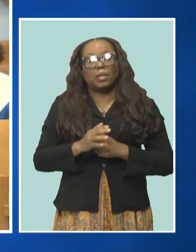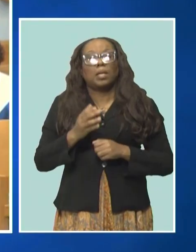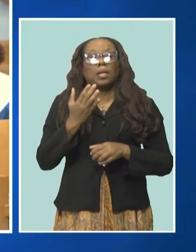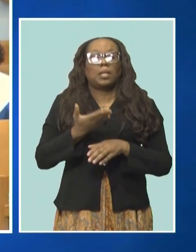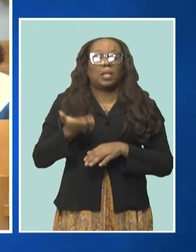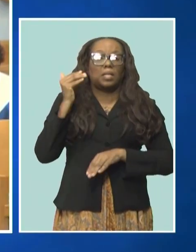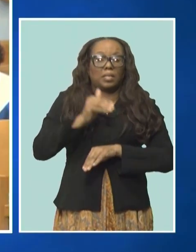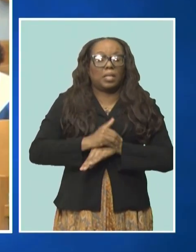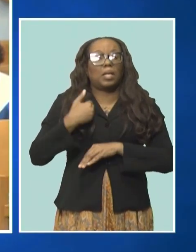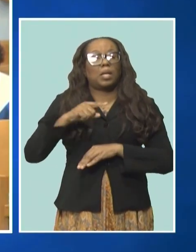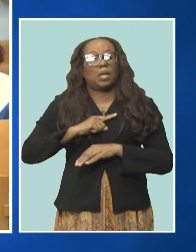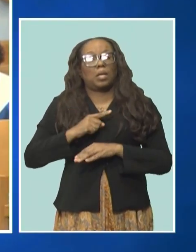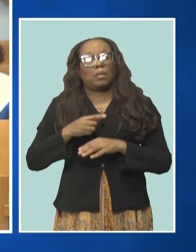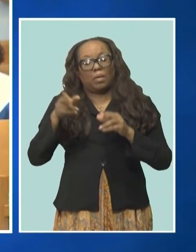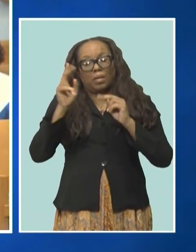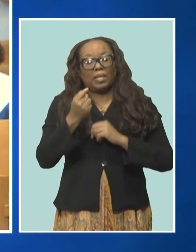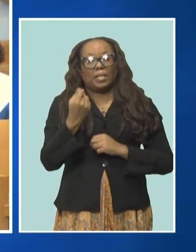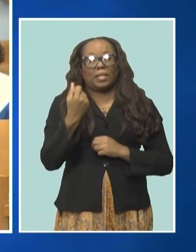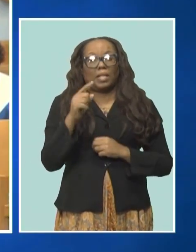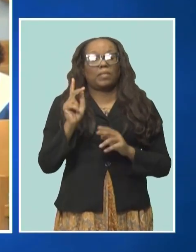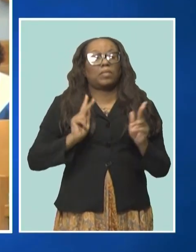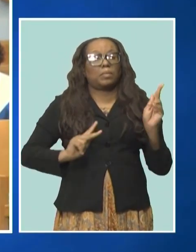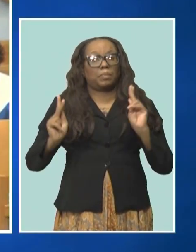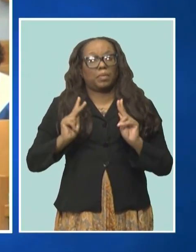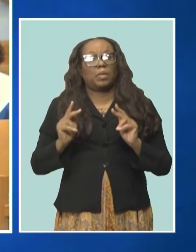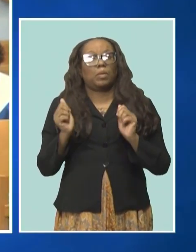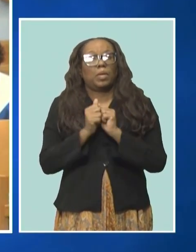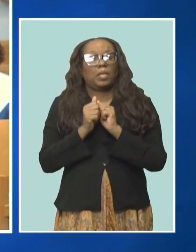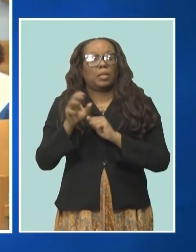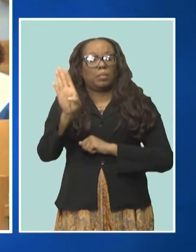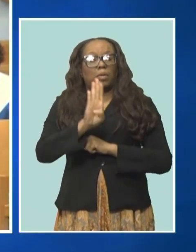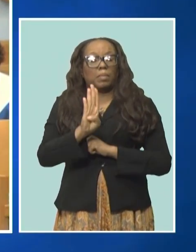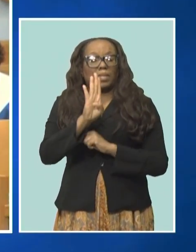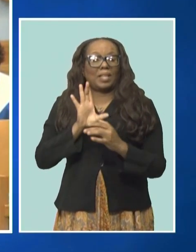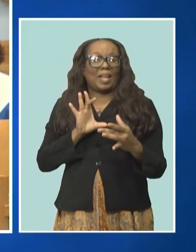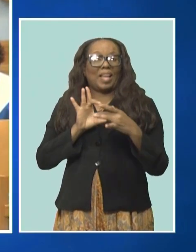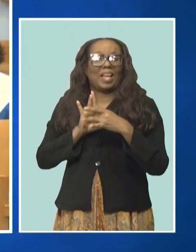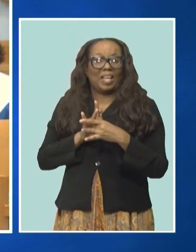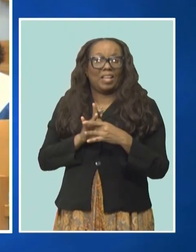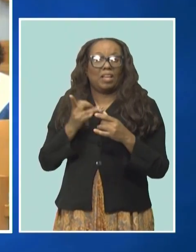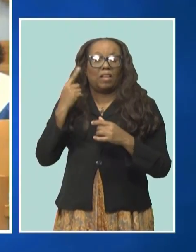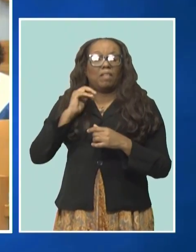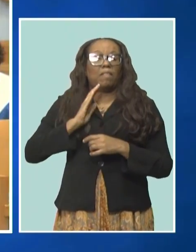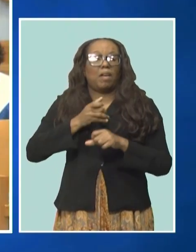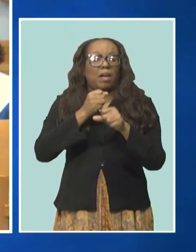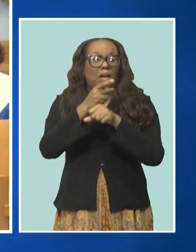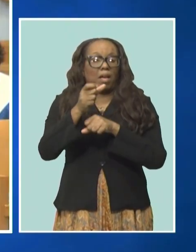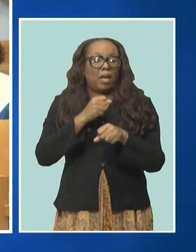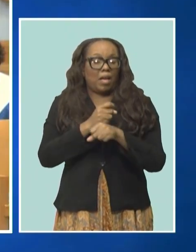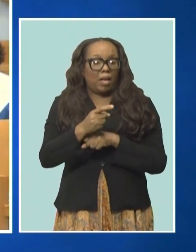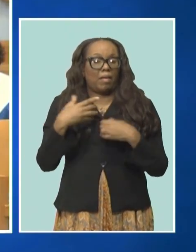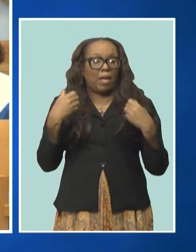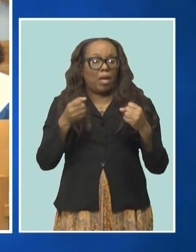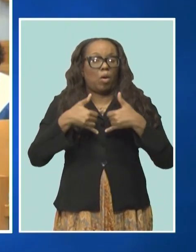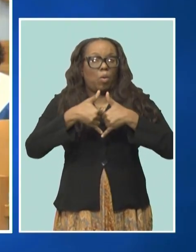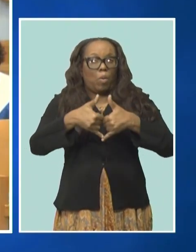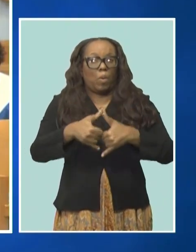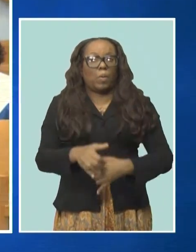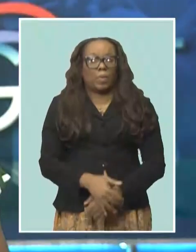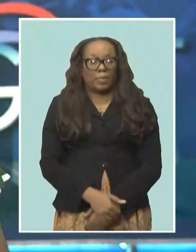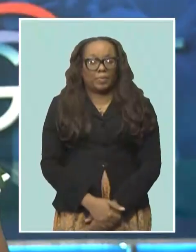honored 11 heroes of our own with Barbadian connections at the annual Donald Moore Unsung Heroes Awards